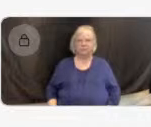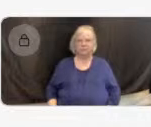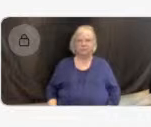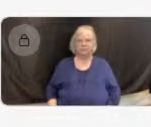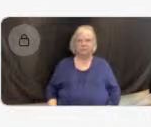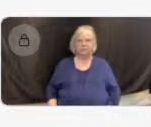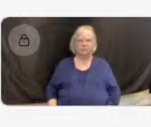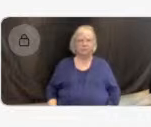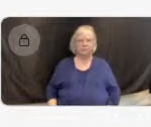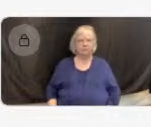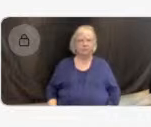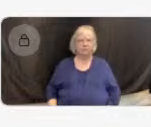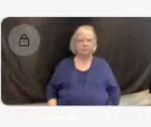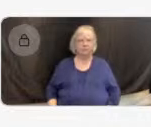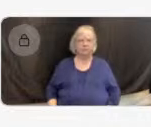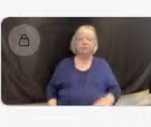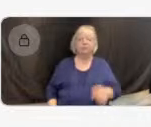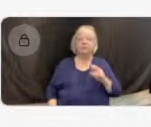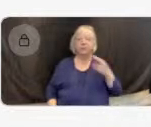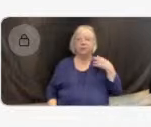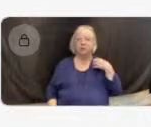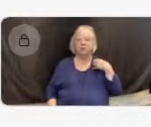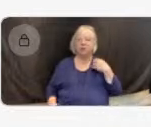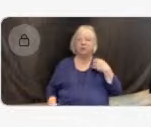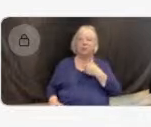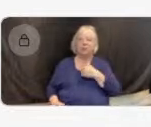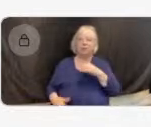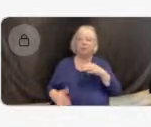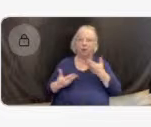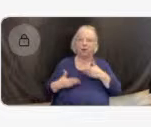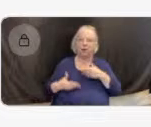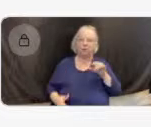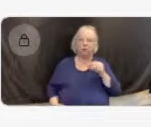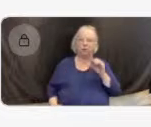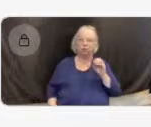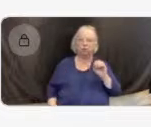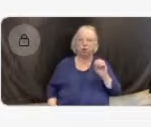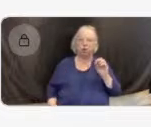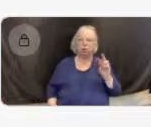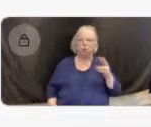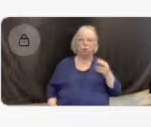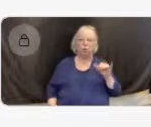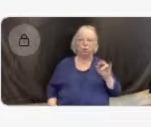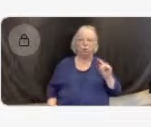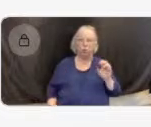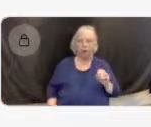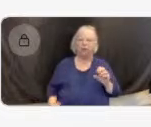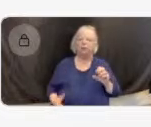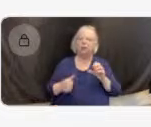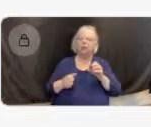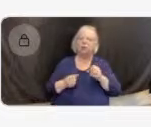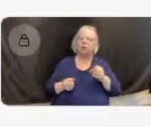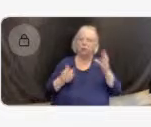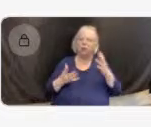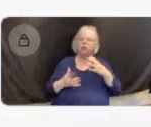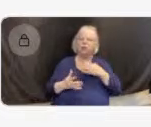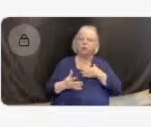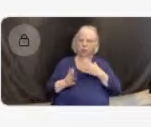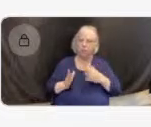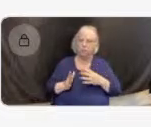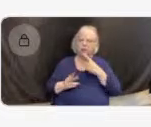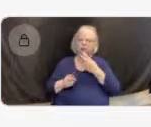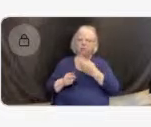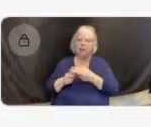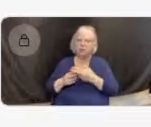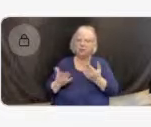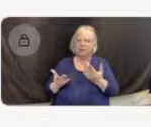Thank you, Harrison. Mr. Chairman, members of the commission, I'm Joe White. So much of what's been brought up today was